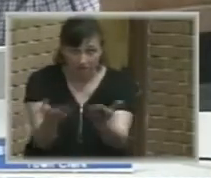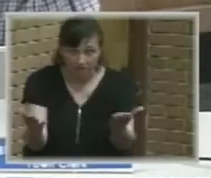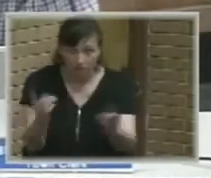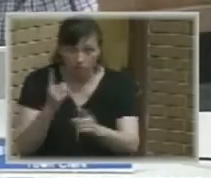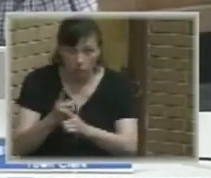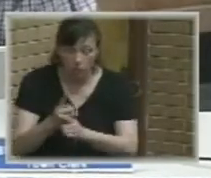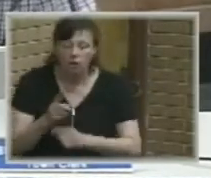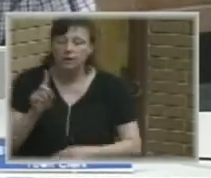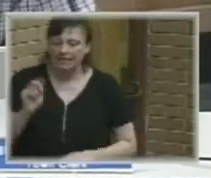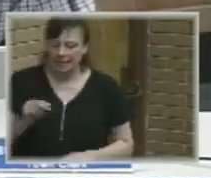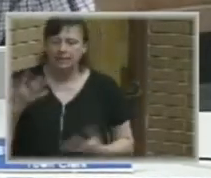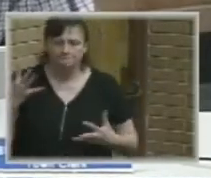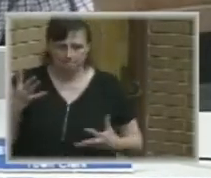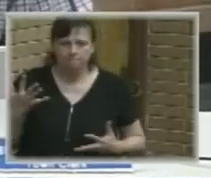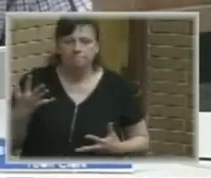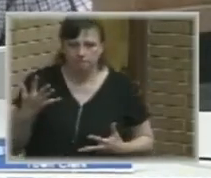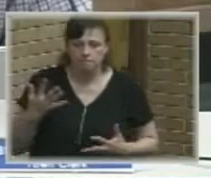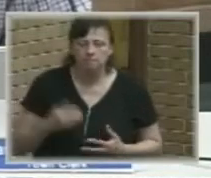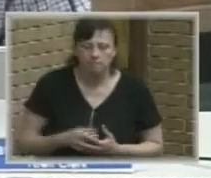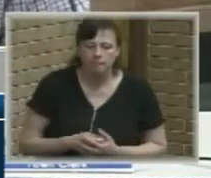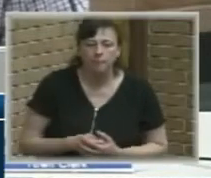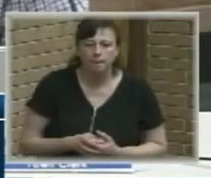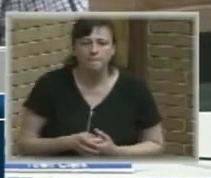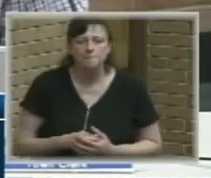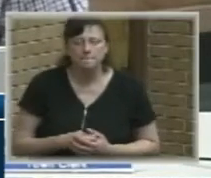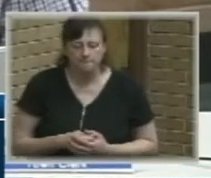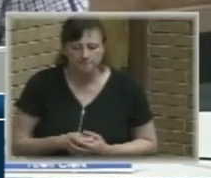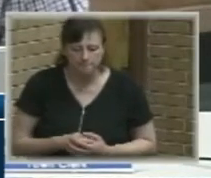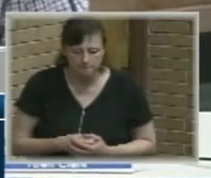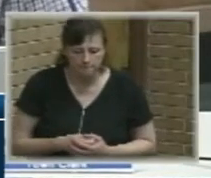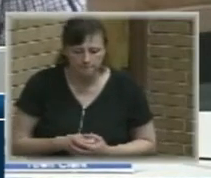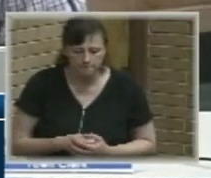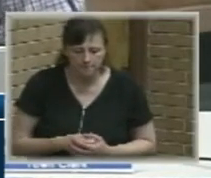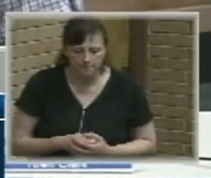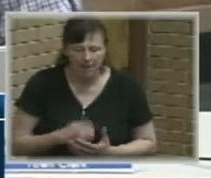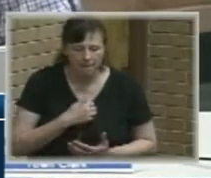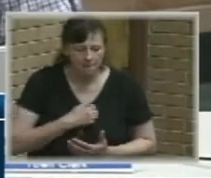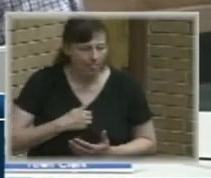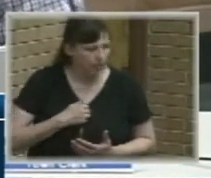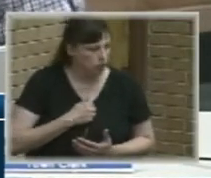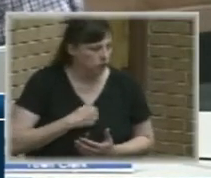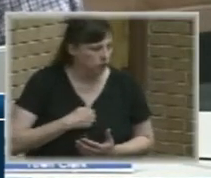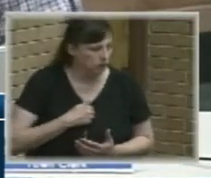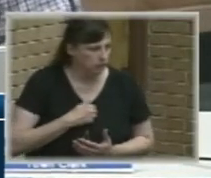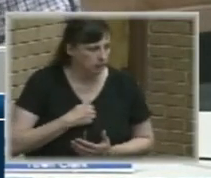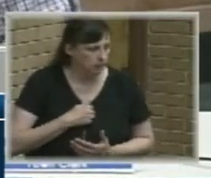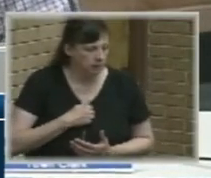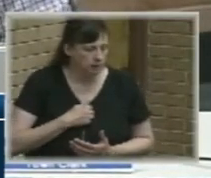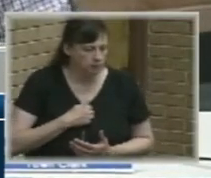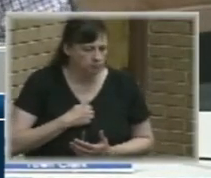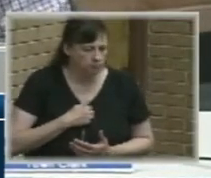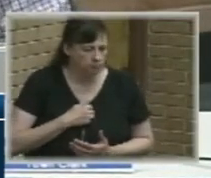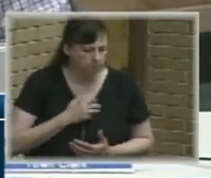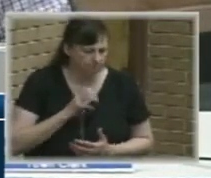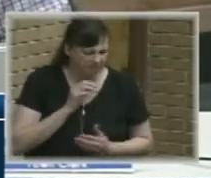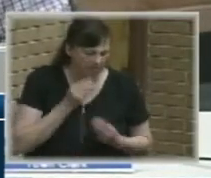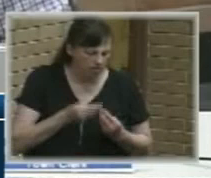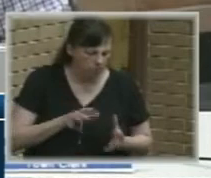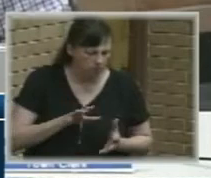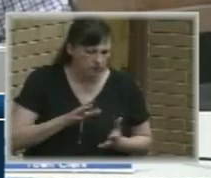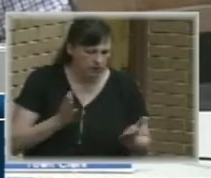It has, Mr. Supervisor. Apologies, I had that pulled up and I accidentally closed it.